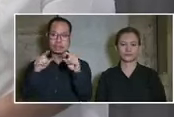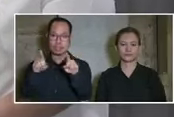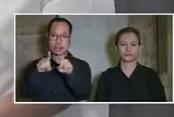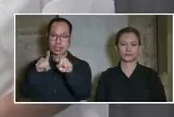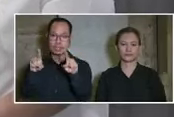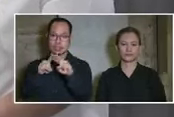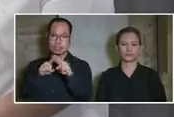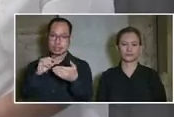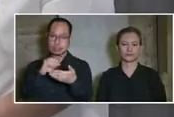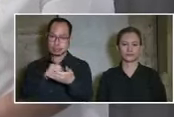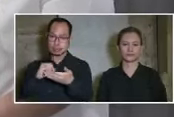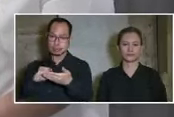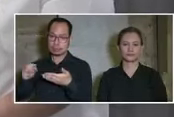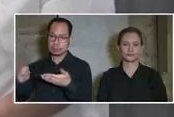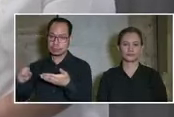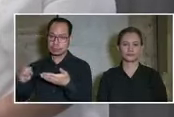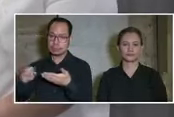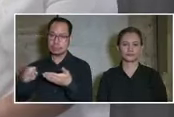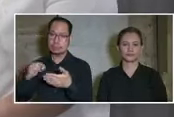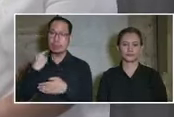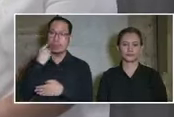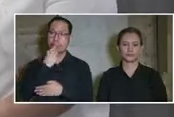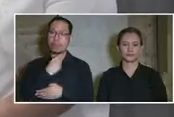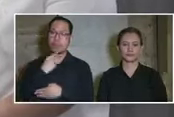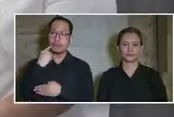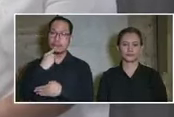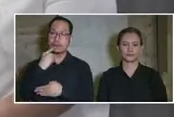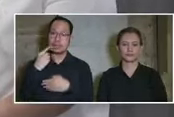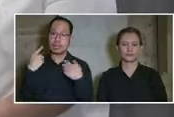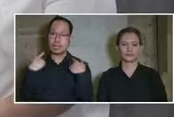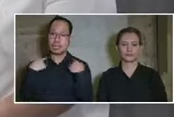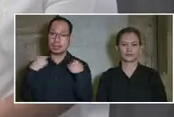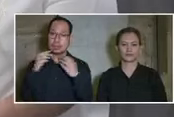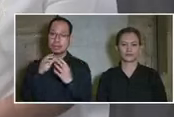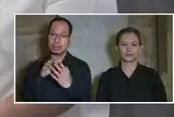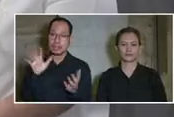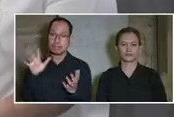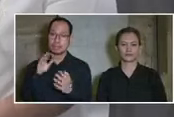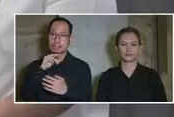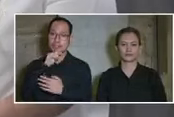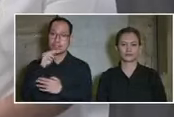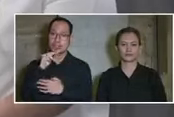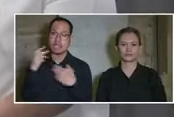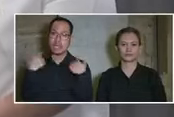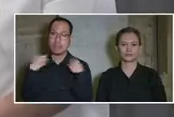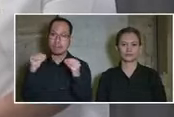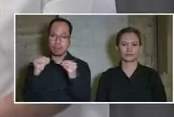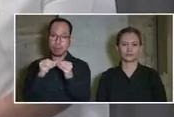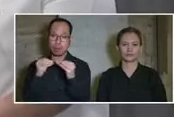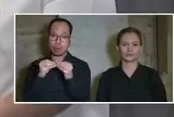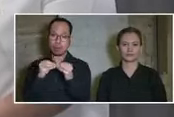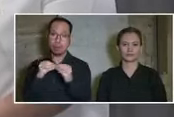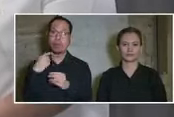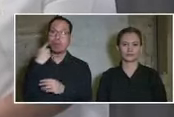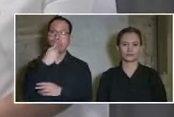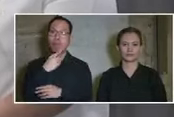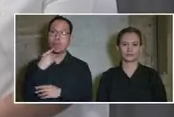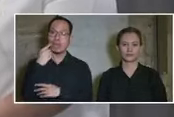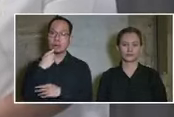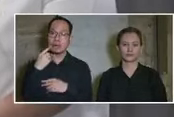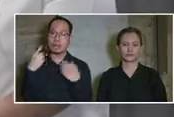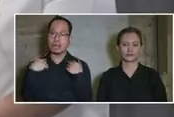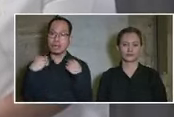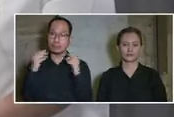As it is written, whoever had much did not have more, and whoever